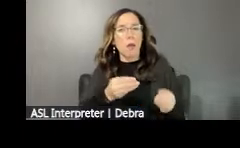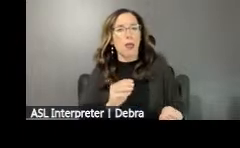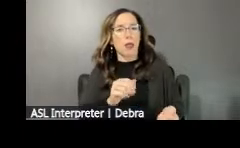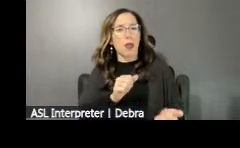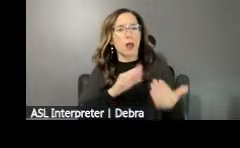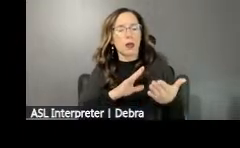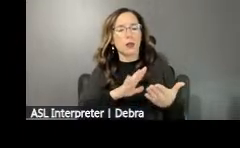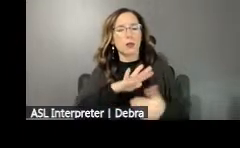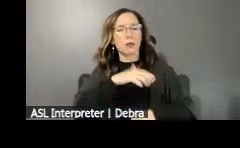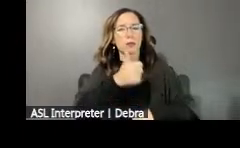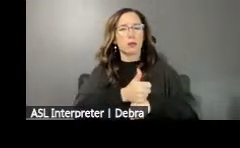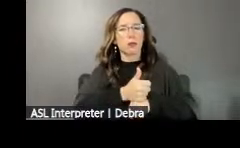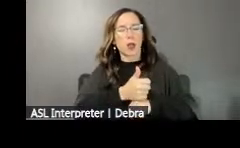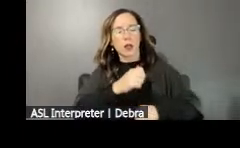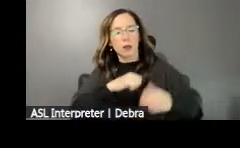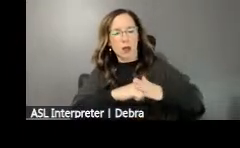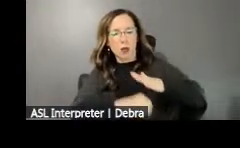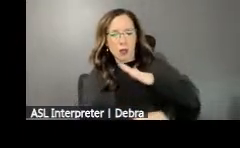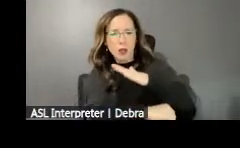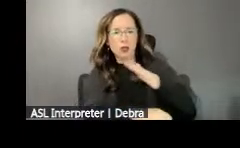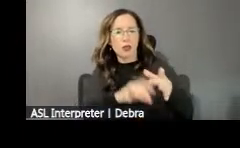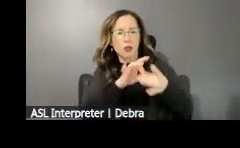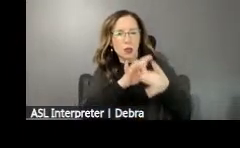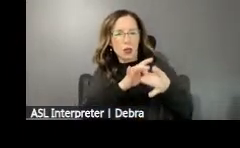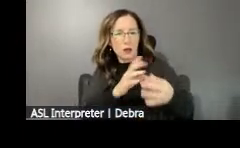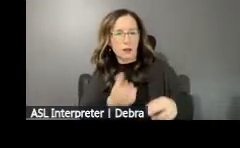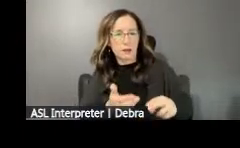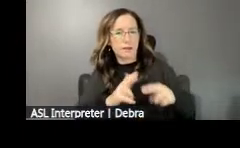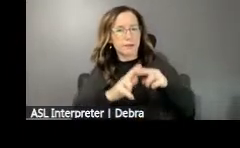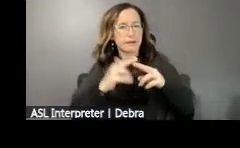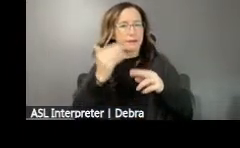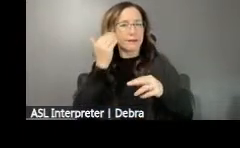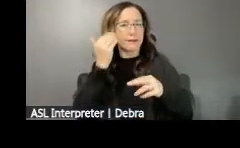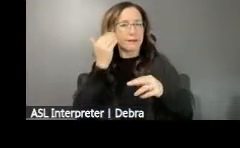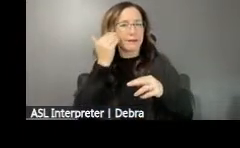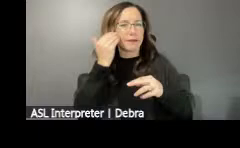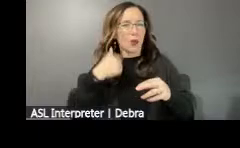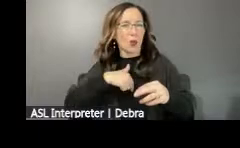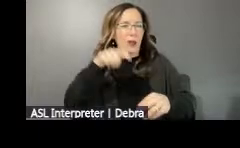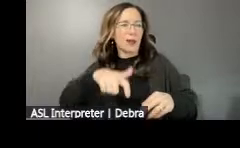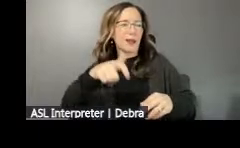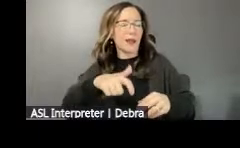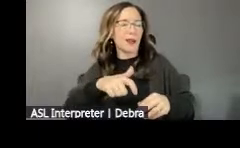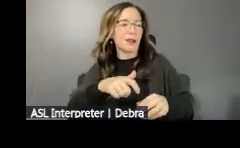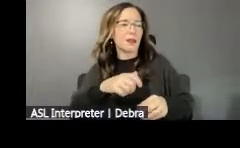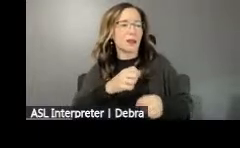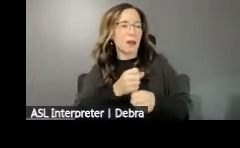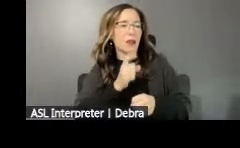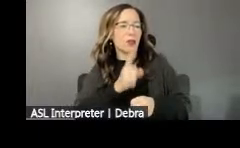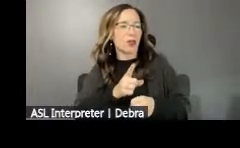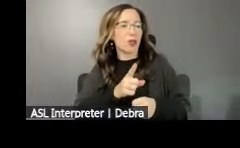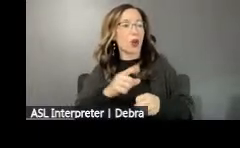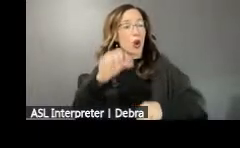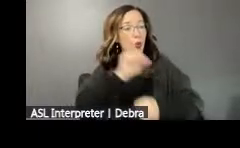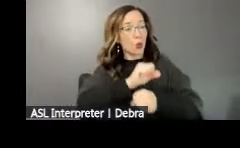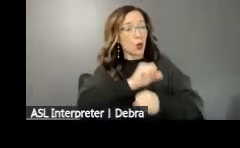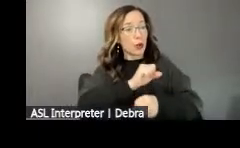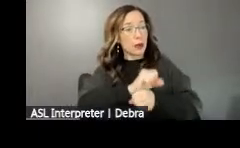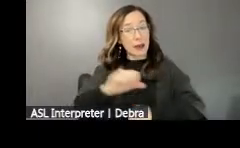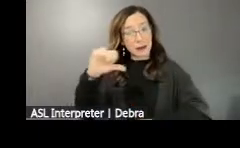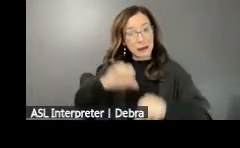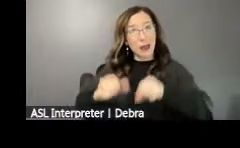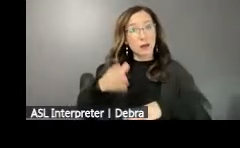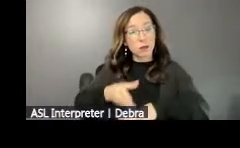foundations, build relationships, and increase the knowledge that we need to make our work and our science better.